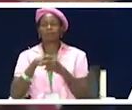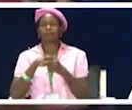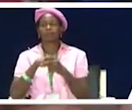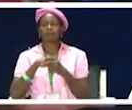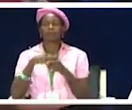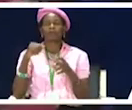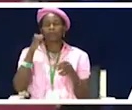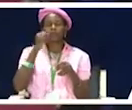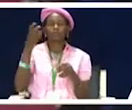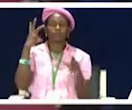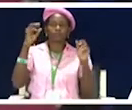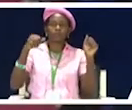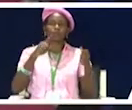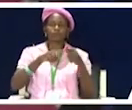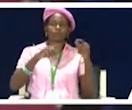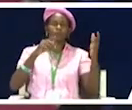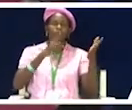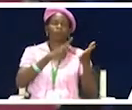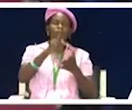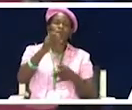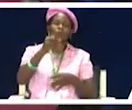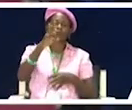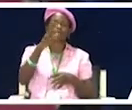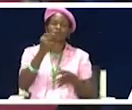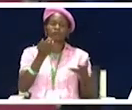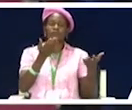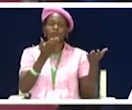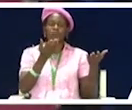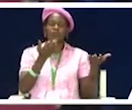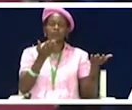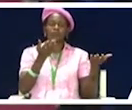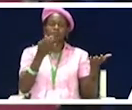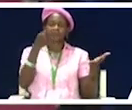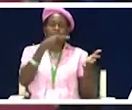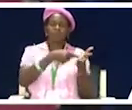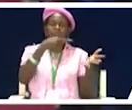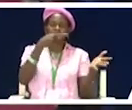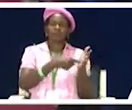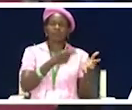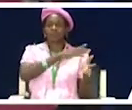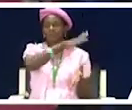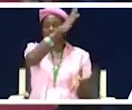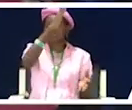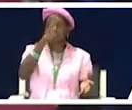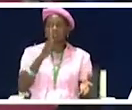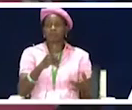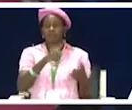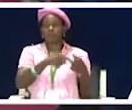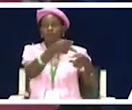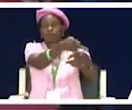She was able to pay off the debt, never to borrow again.